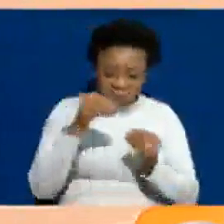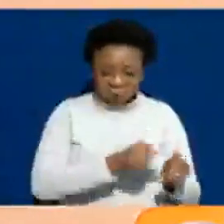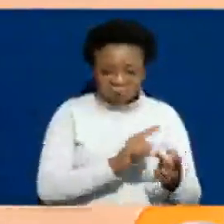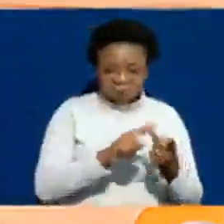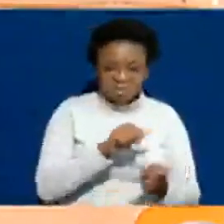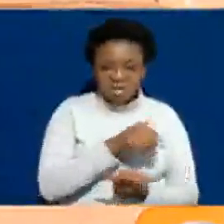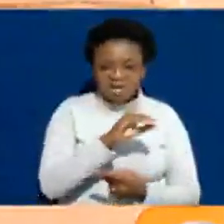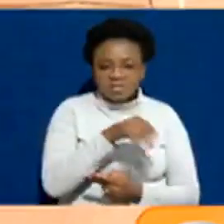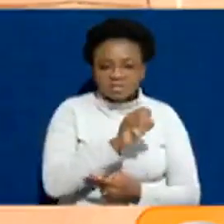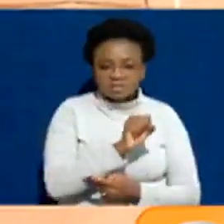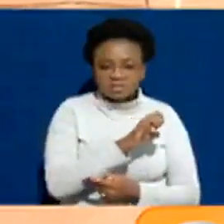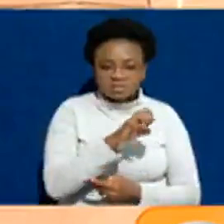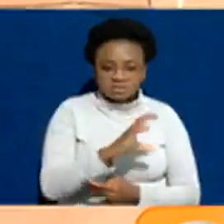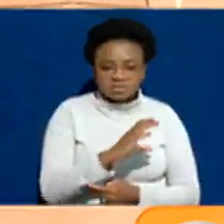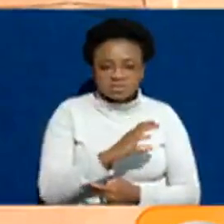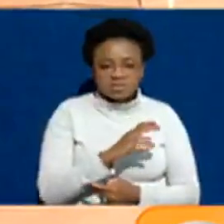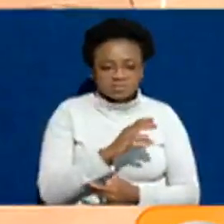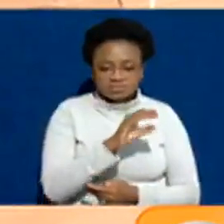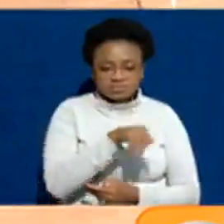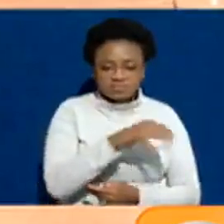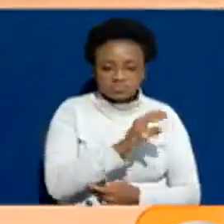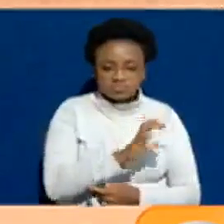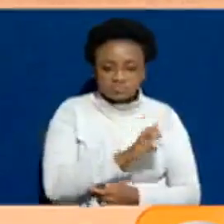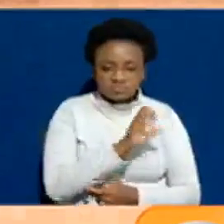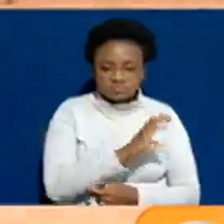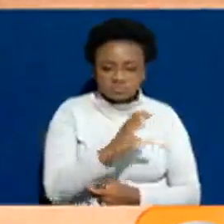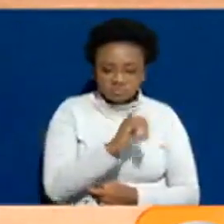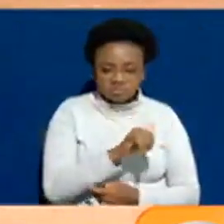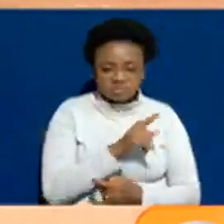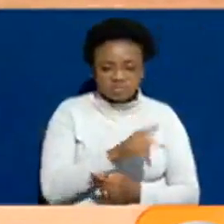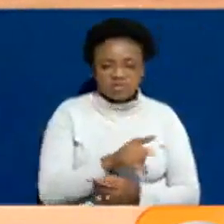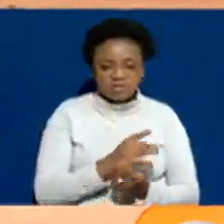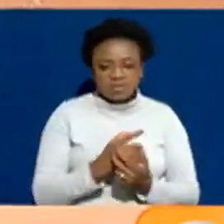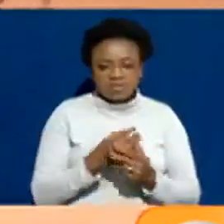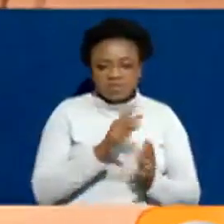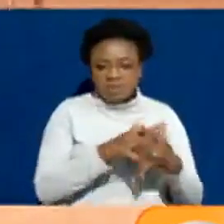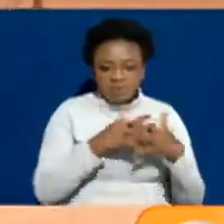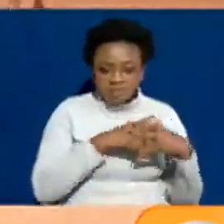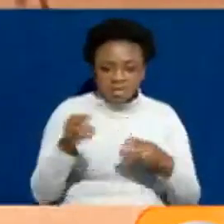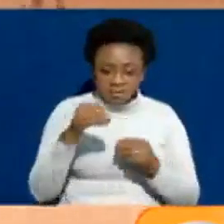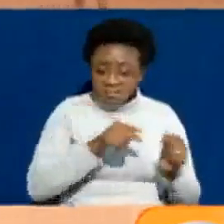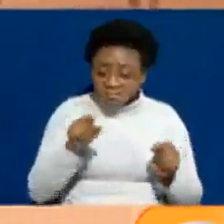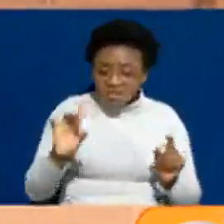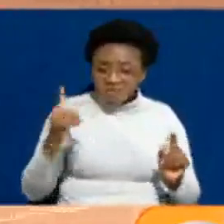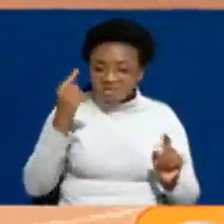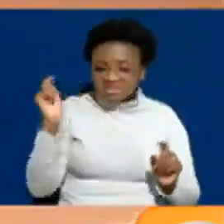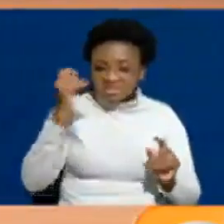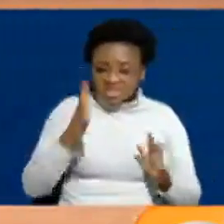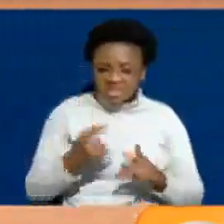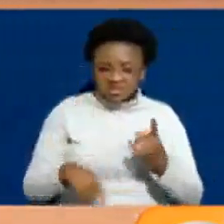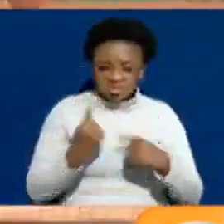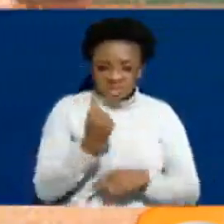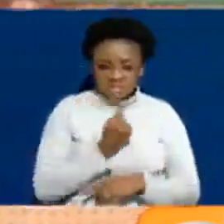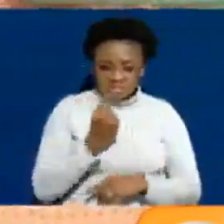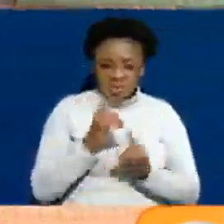States 4-6, 6-3 and 7-10 in the finals on Friday. She becomes the first Kenyan to win a singles and a doubles at the